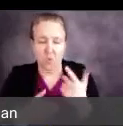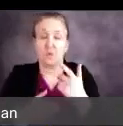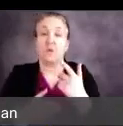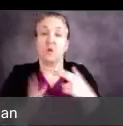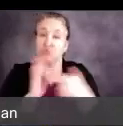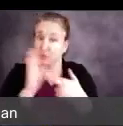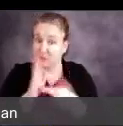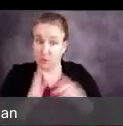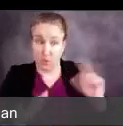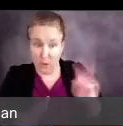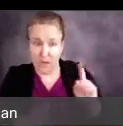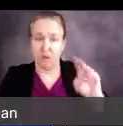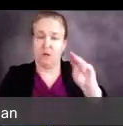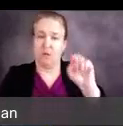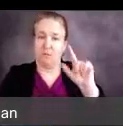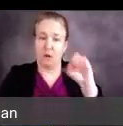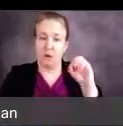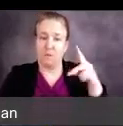website at